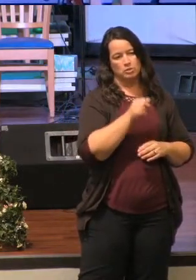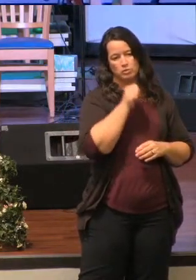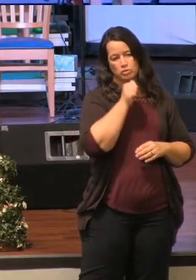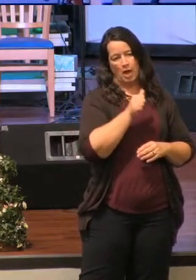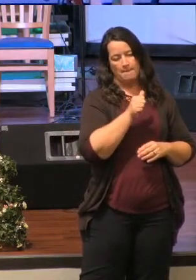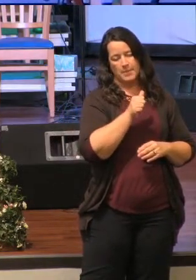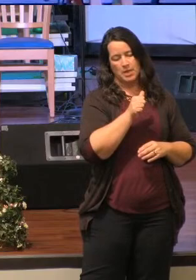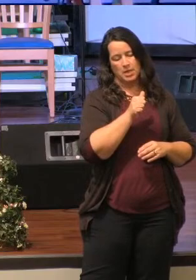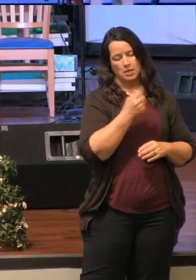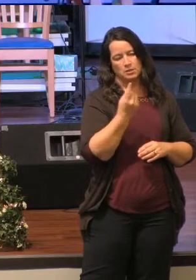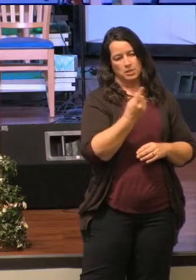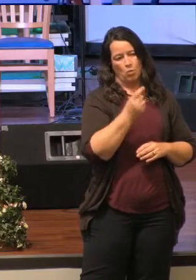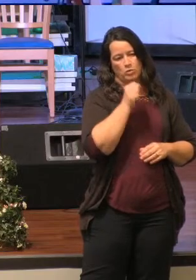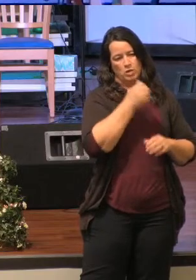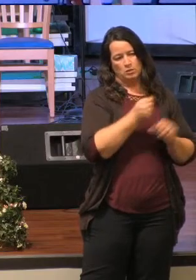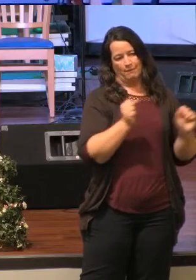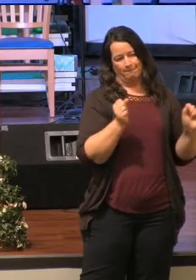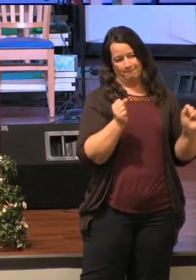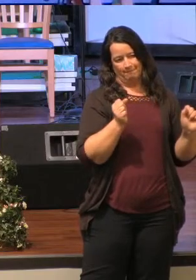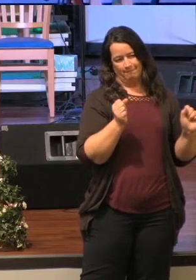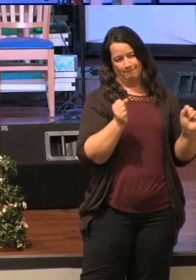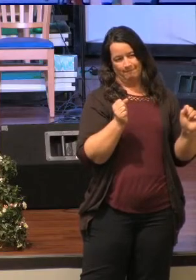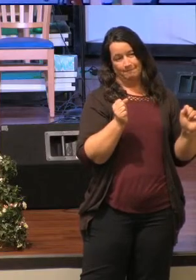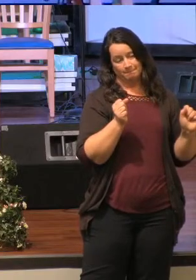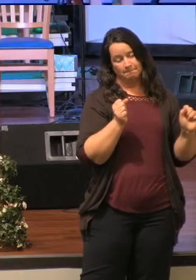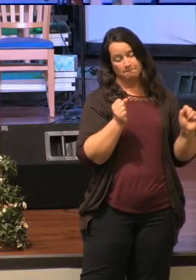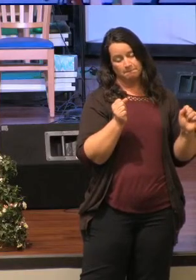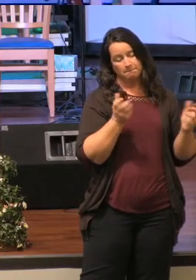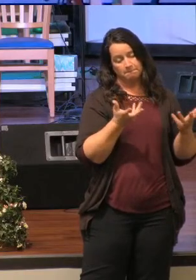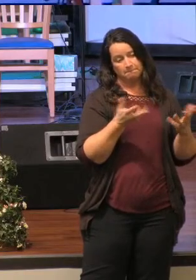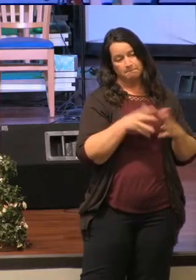unbeliever. You should have a mission field, which includes unbelievers.